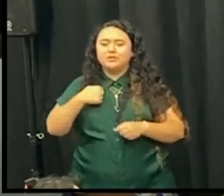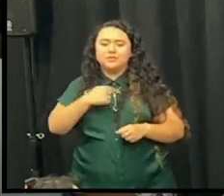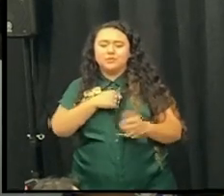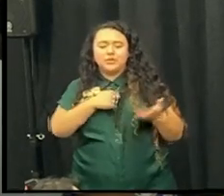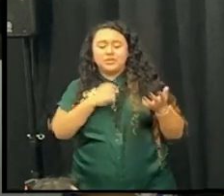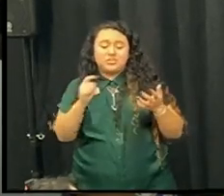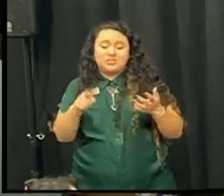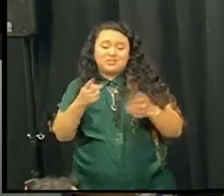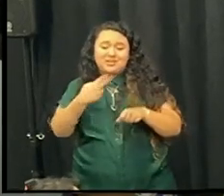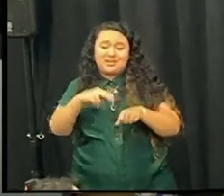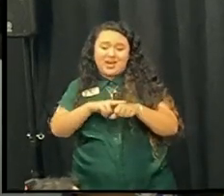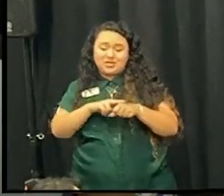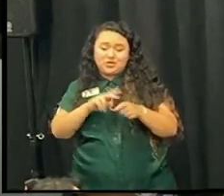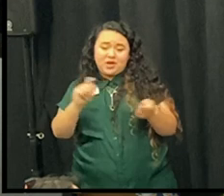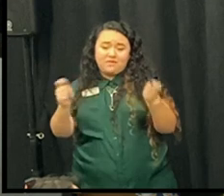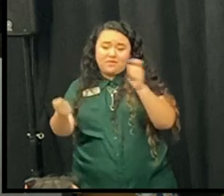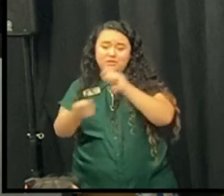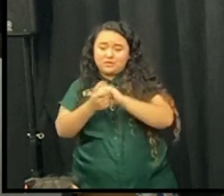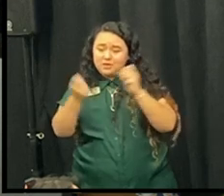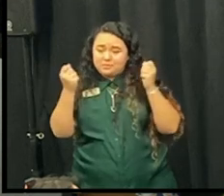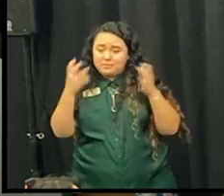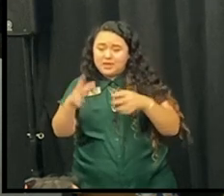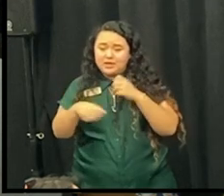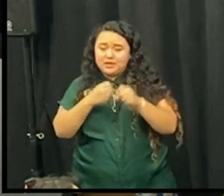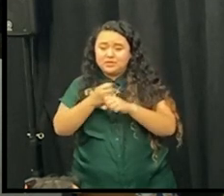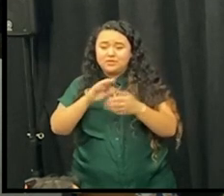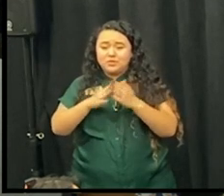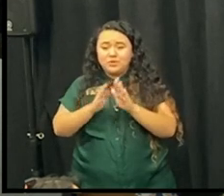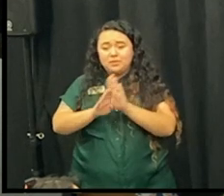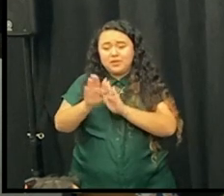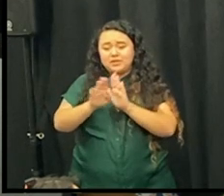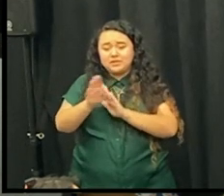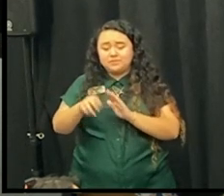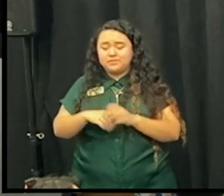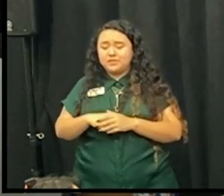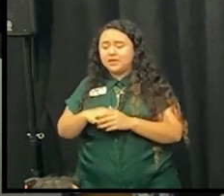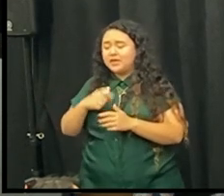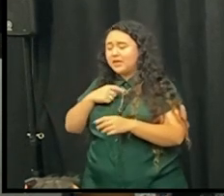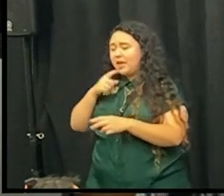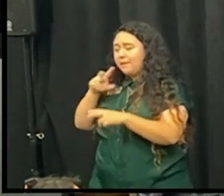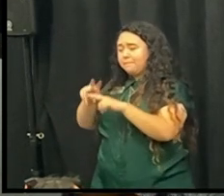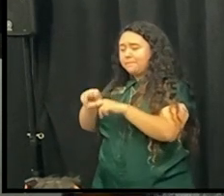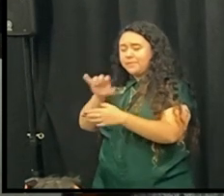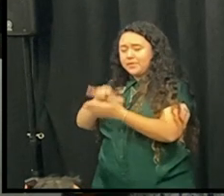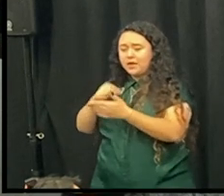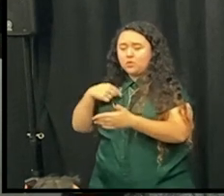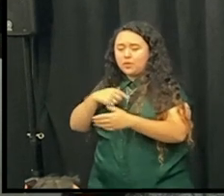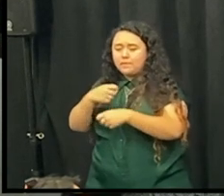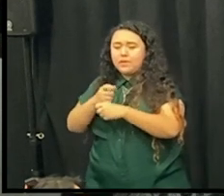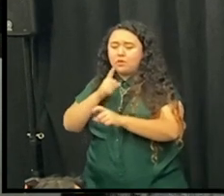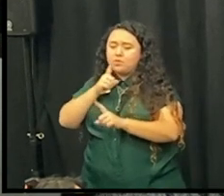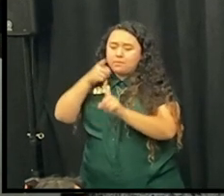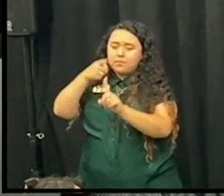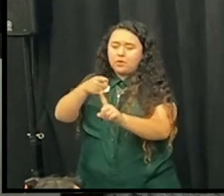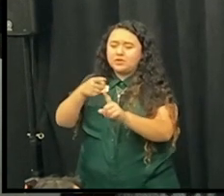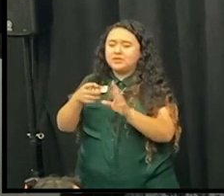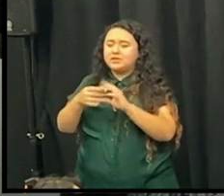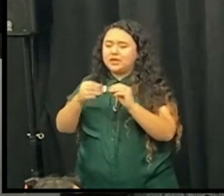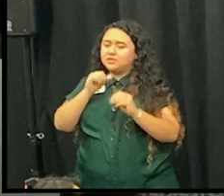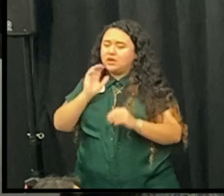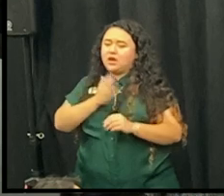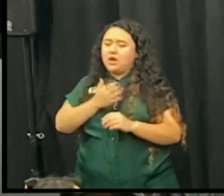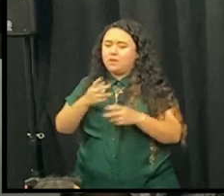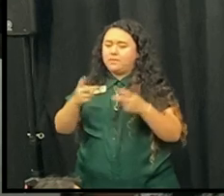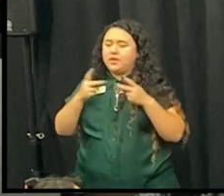is just a natural evolution of years of community building. And can I speak to that? That just we have made a real point to say it's not our place